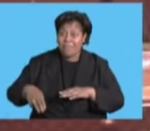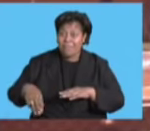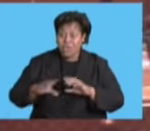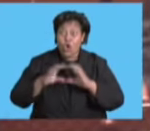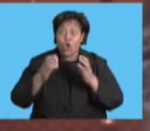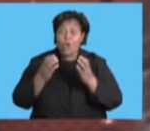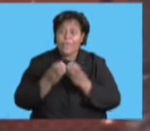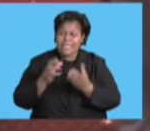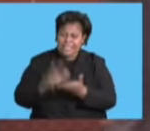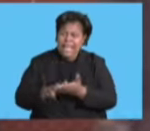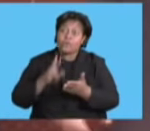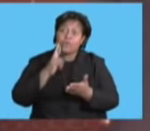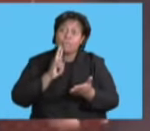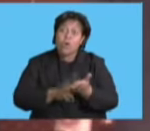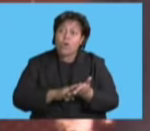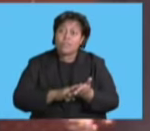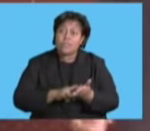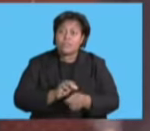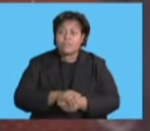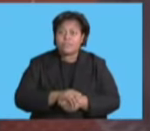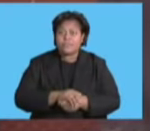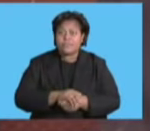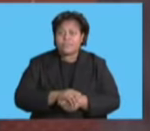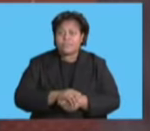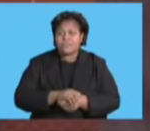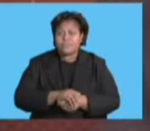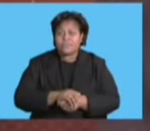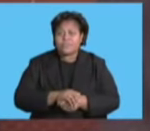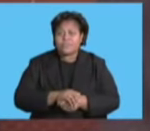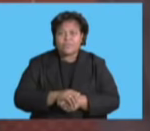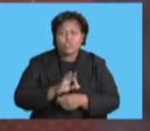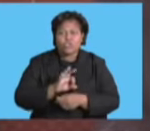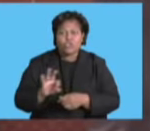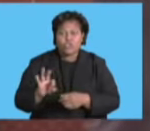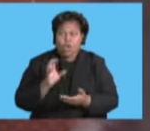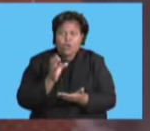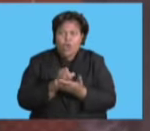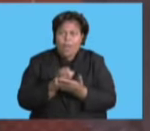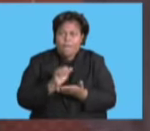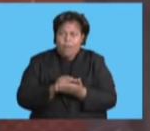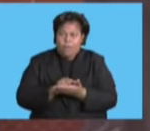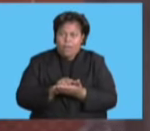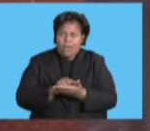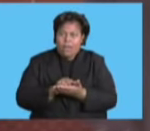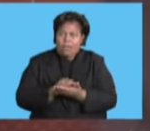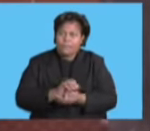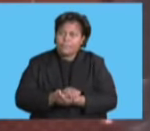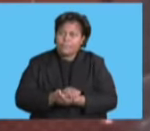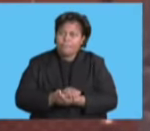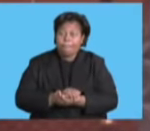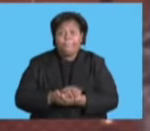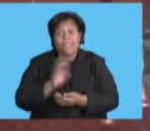report, and it is clearly not bipartisan, as the committee of the chair and deputy speaker told the media last